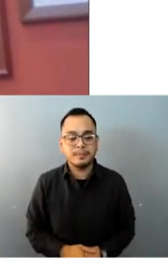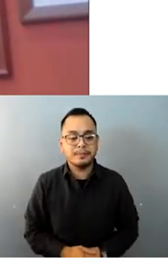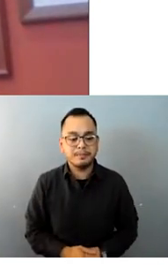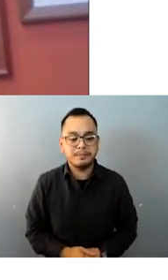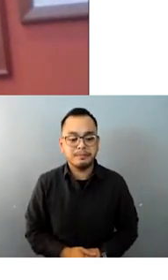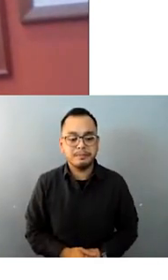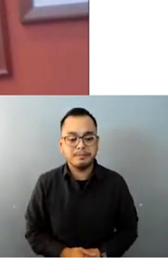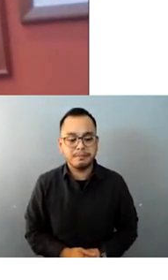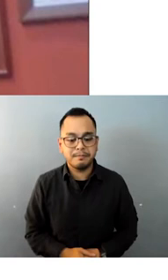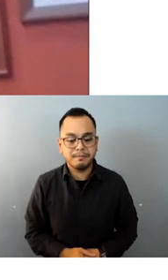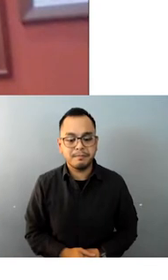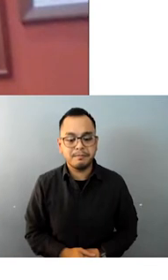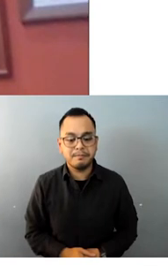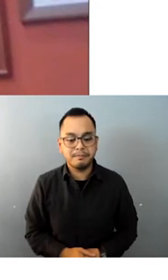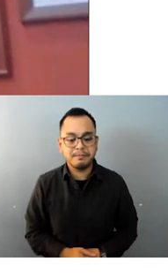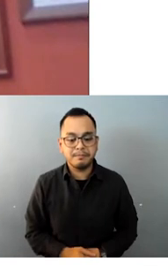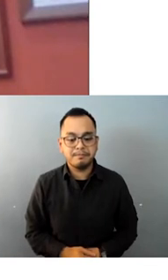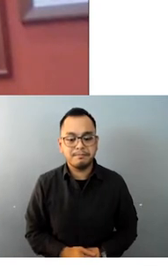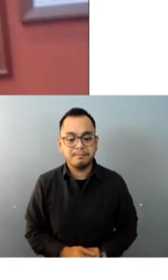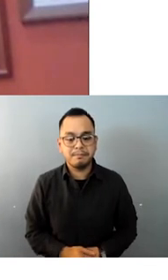and